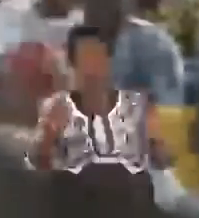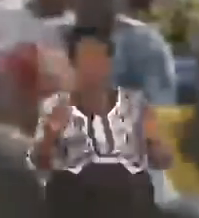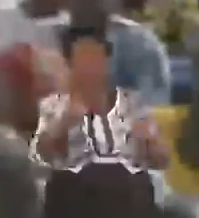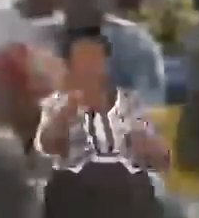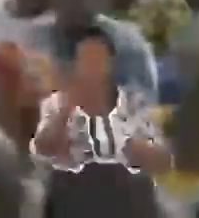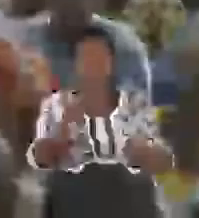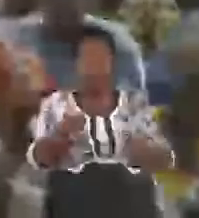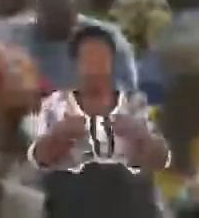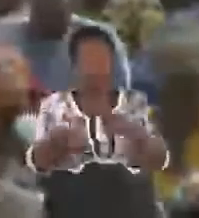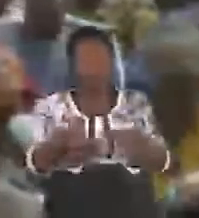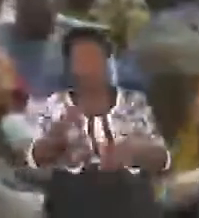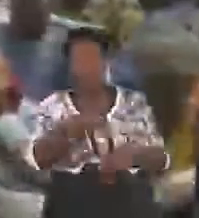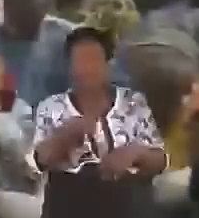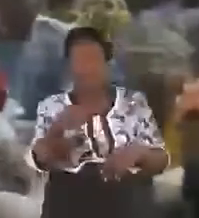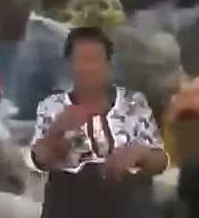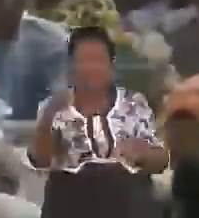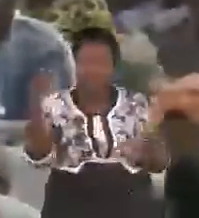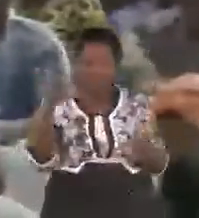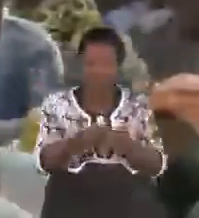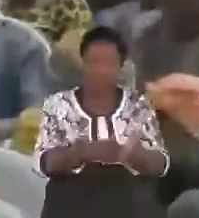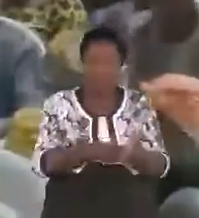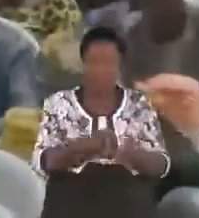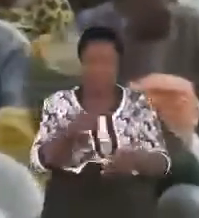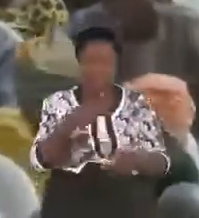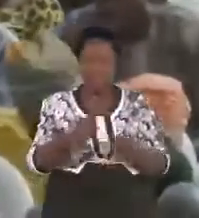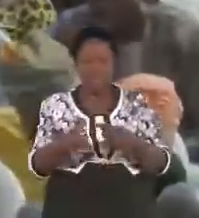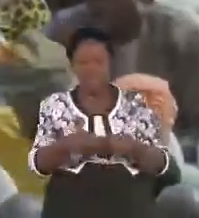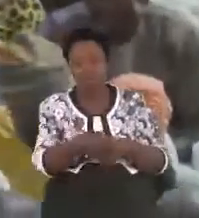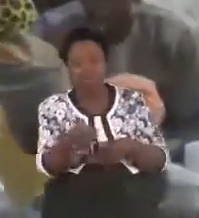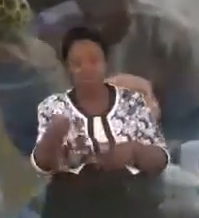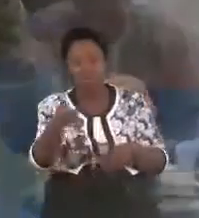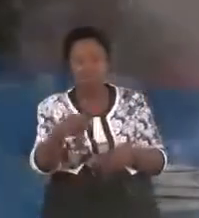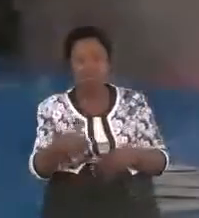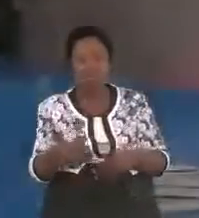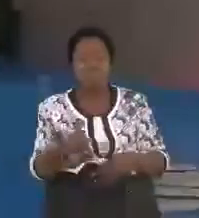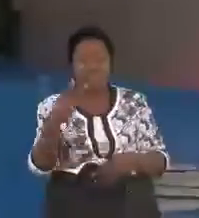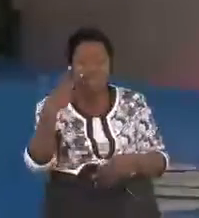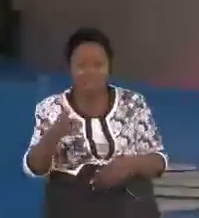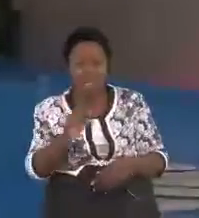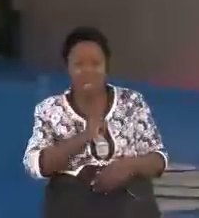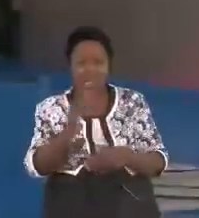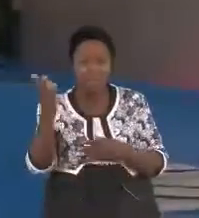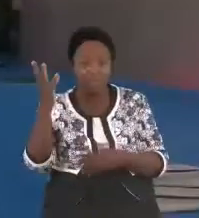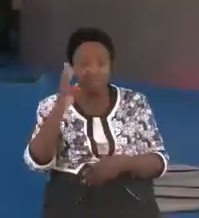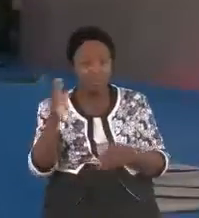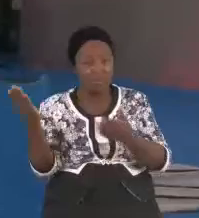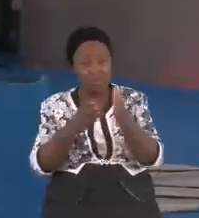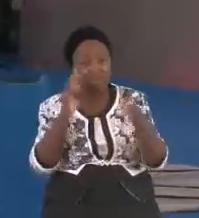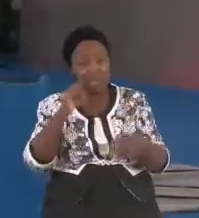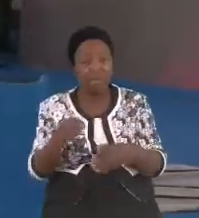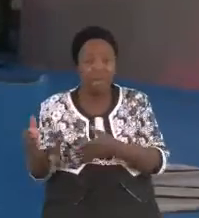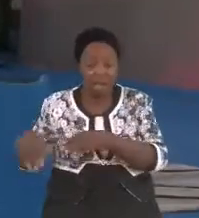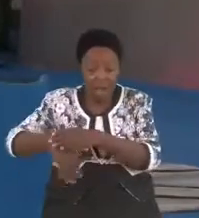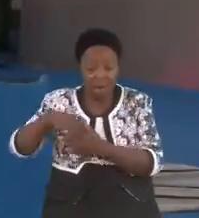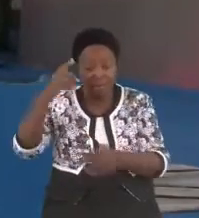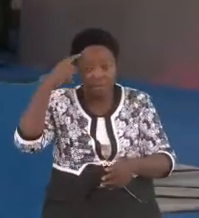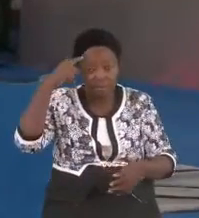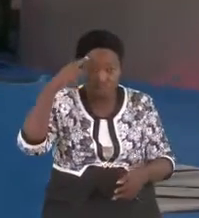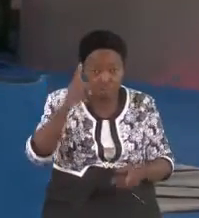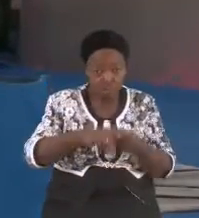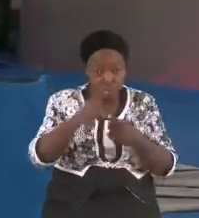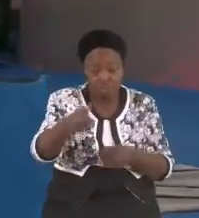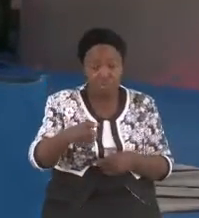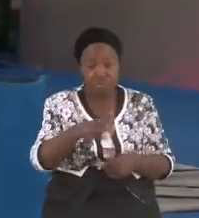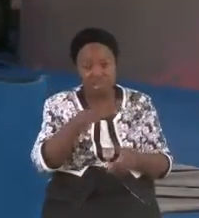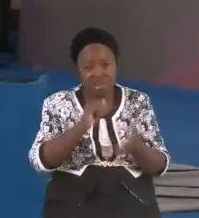unto them behold i bring him forth to you that she may know that